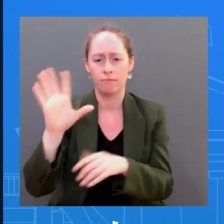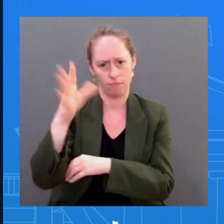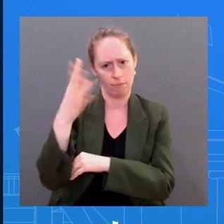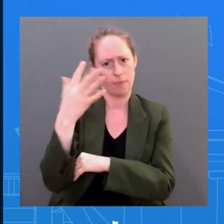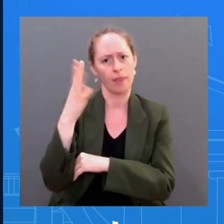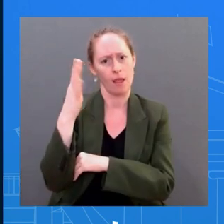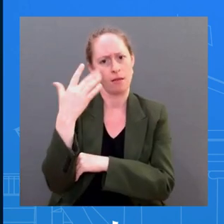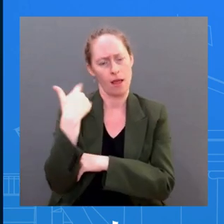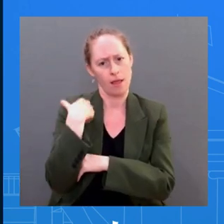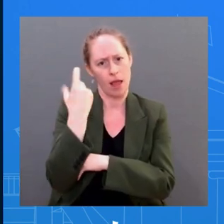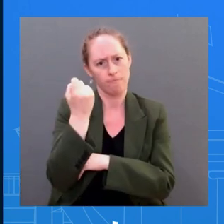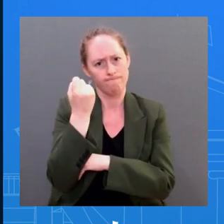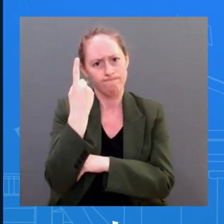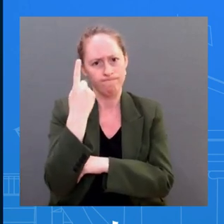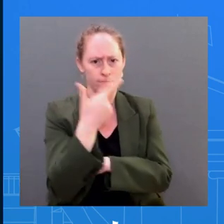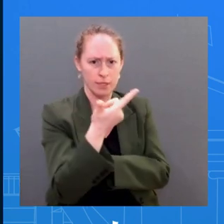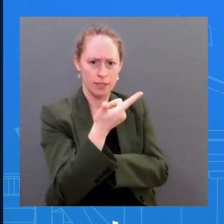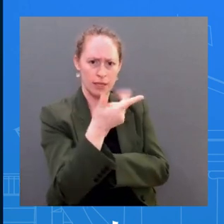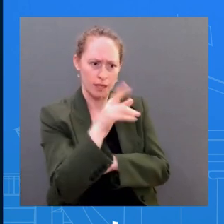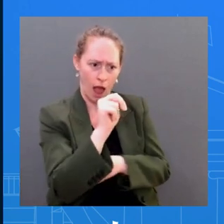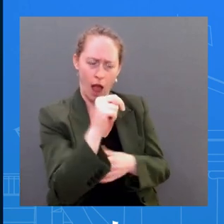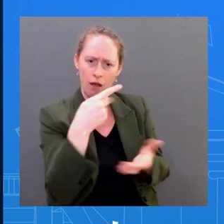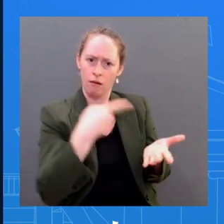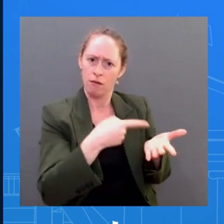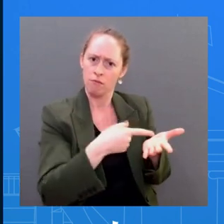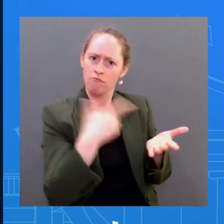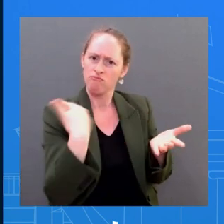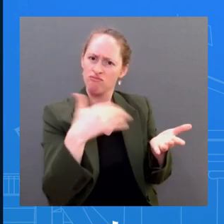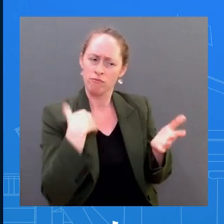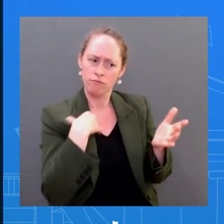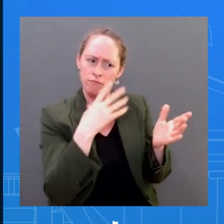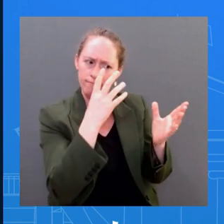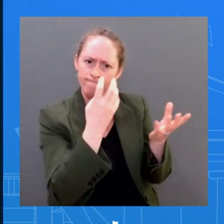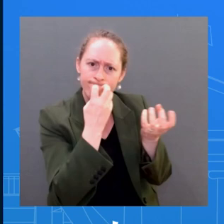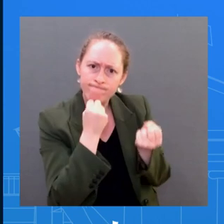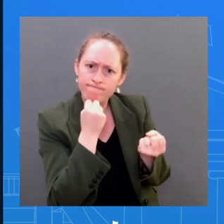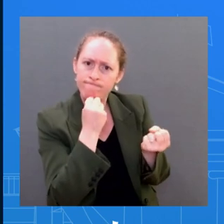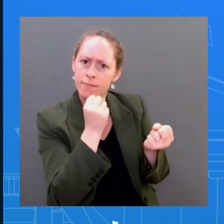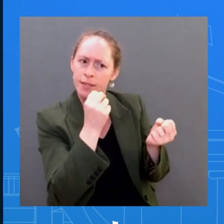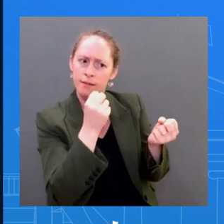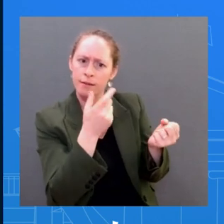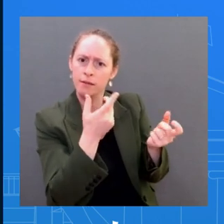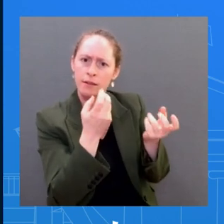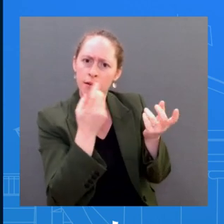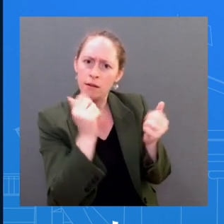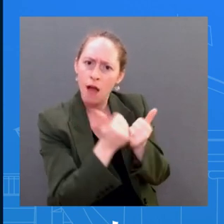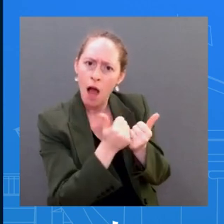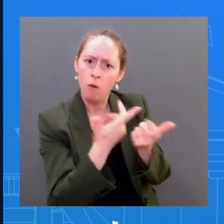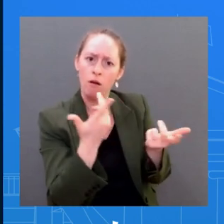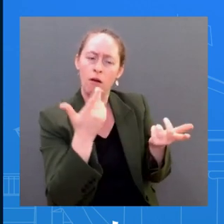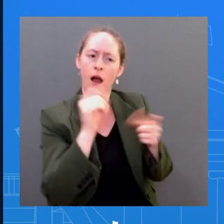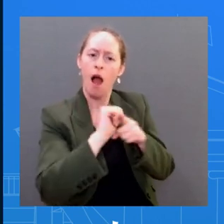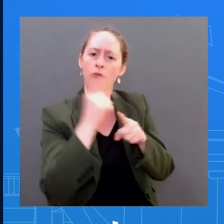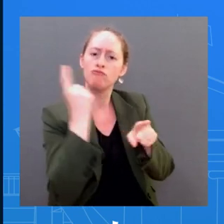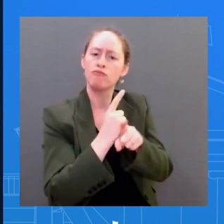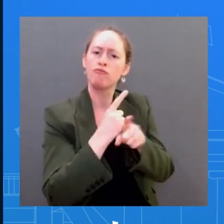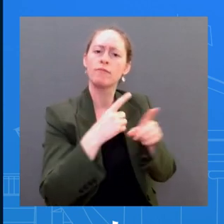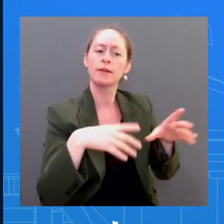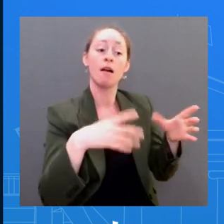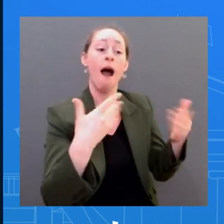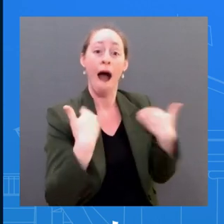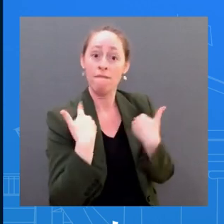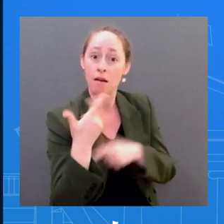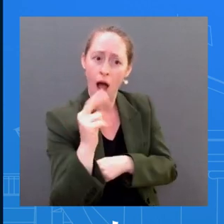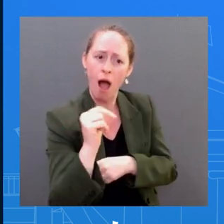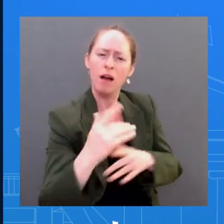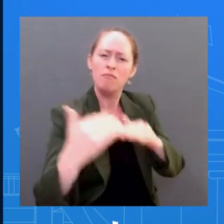Uvalde is where I learned responsible gun ownership. Now, Uvalde called me on May 24th when I learned the